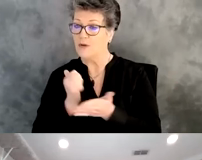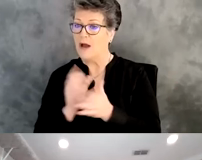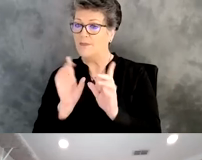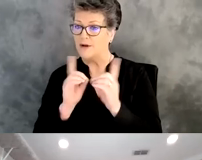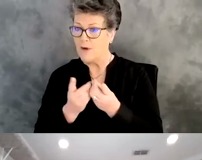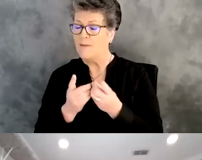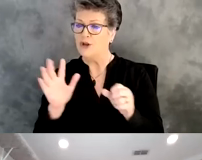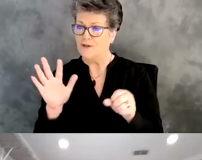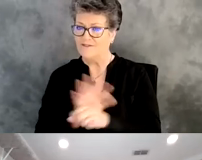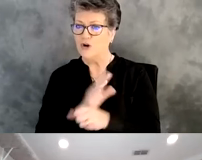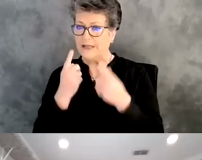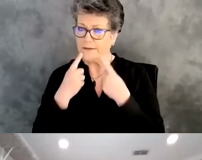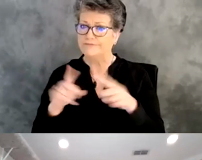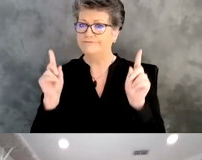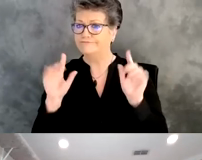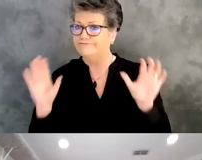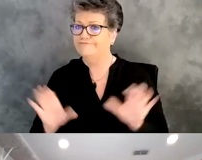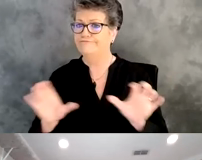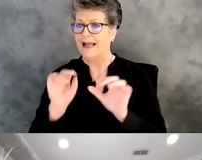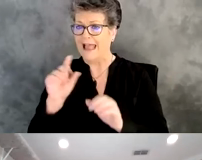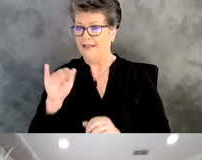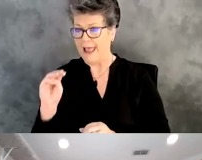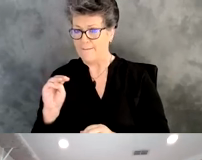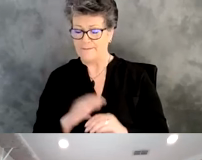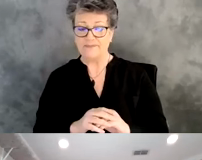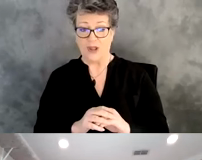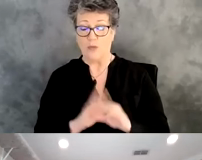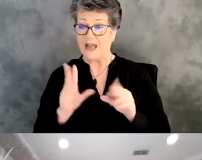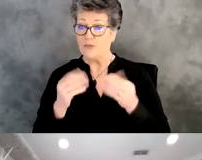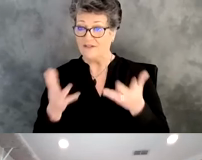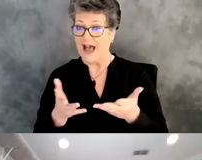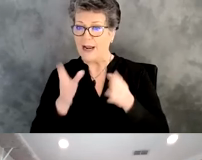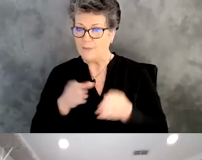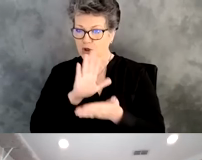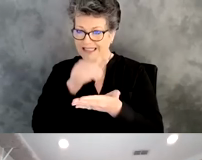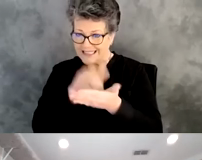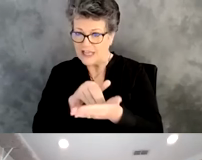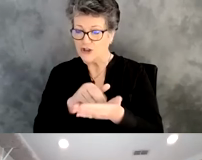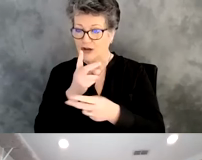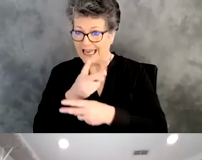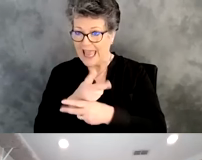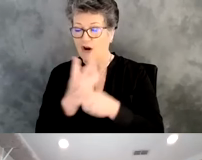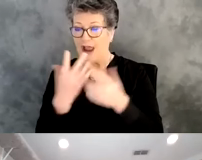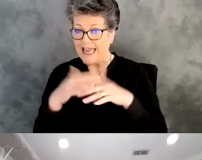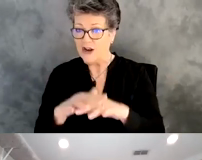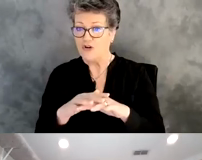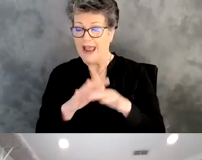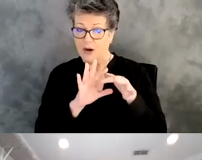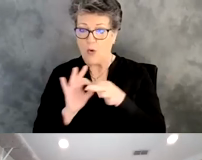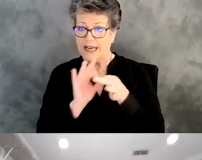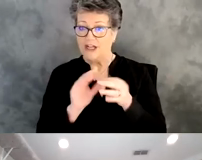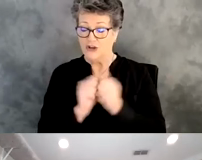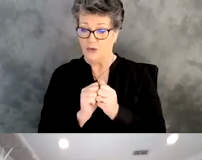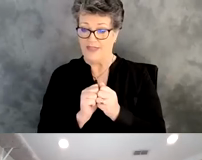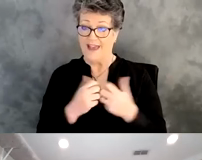execute CalAIM initiatives, which will really allow us to provide person-centered care and integrate coordination across physical health, behavioral